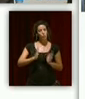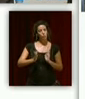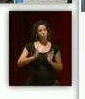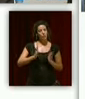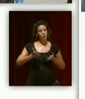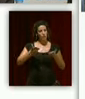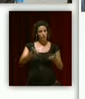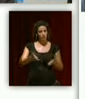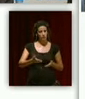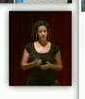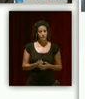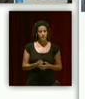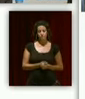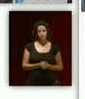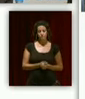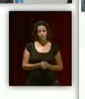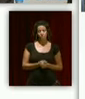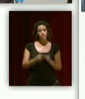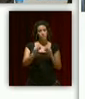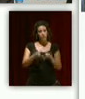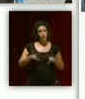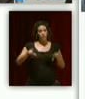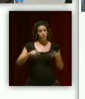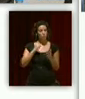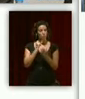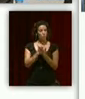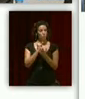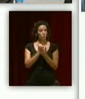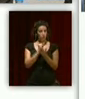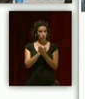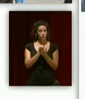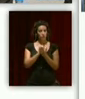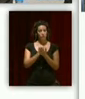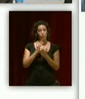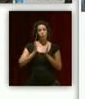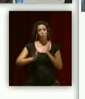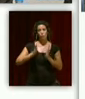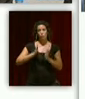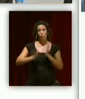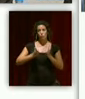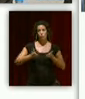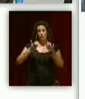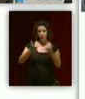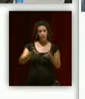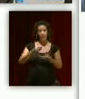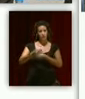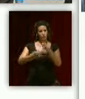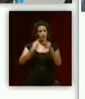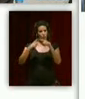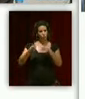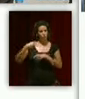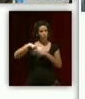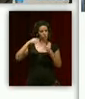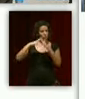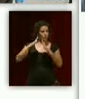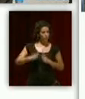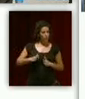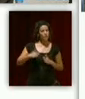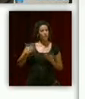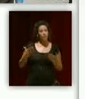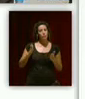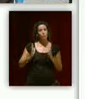daily home task with a robot. The platform, the test platform, these